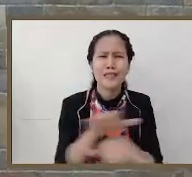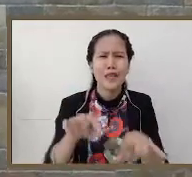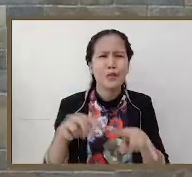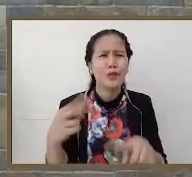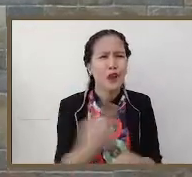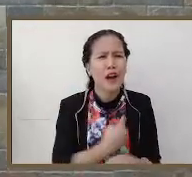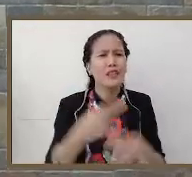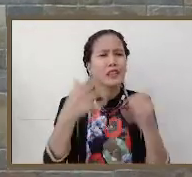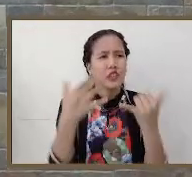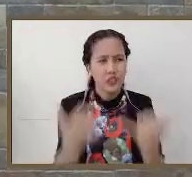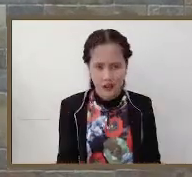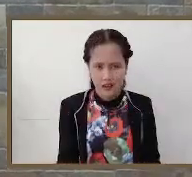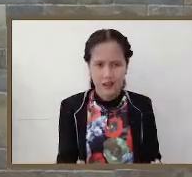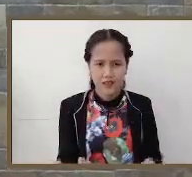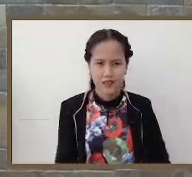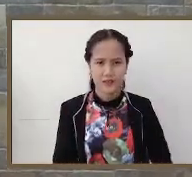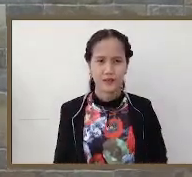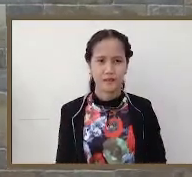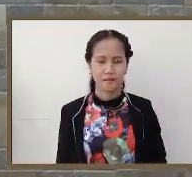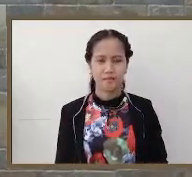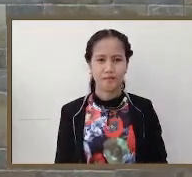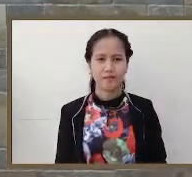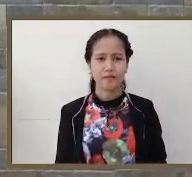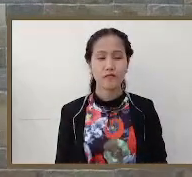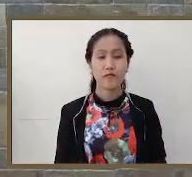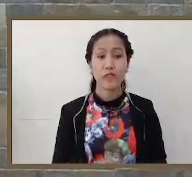today. You see,